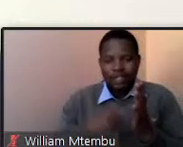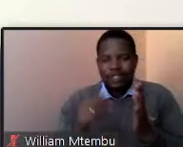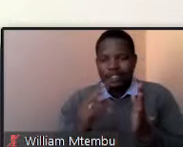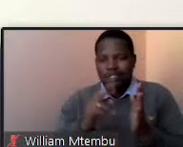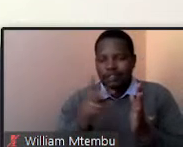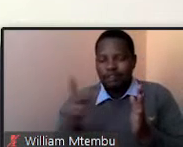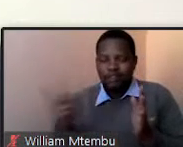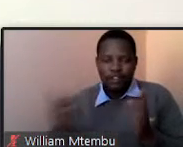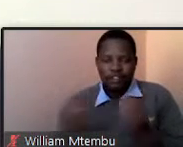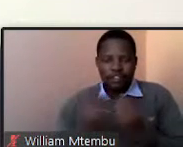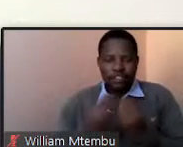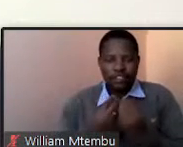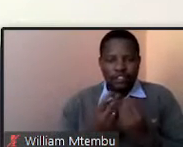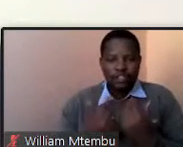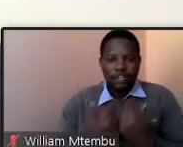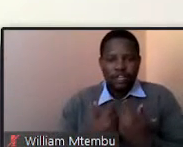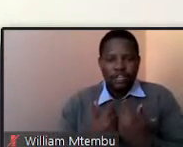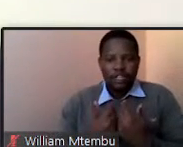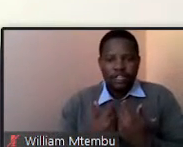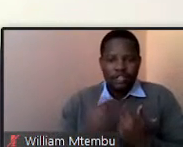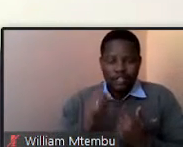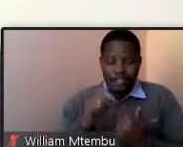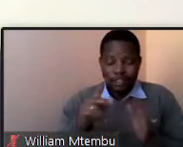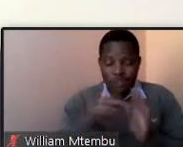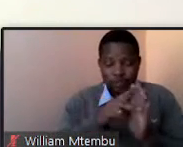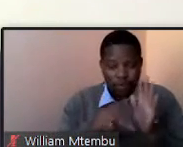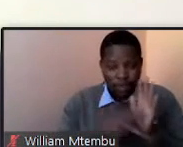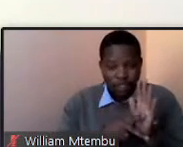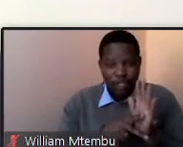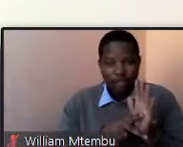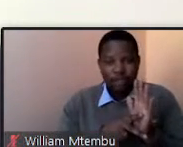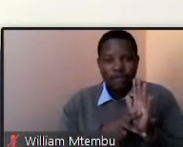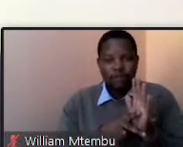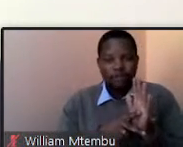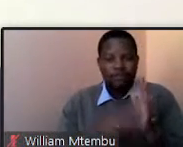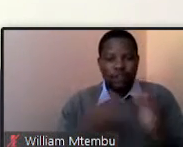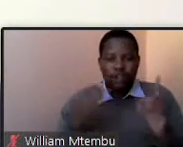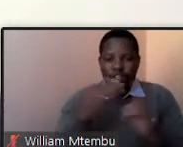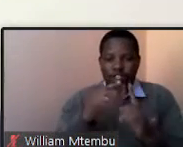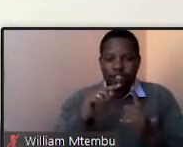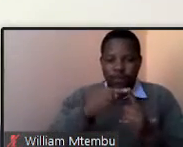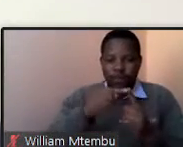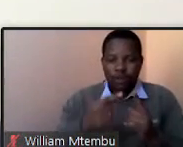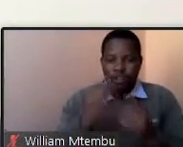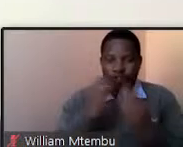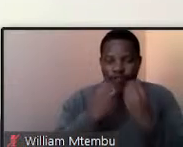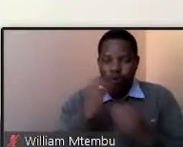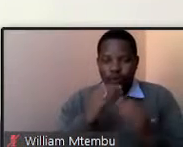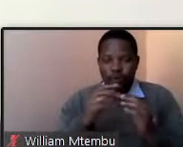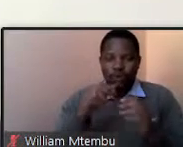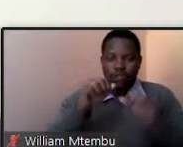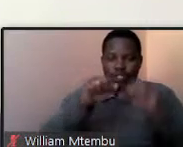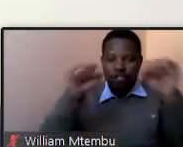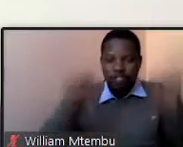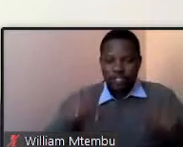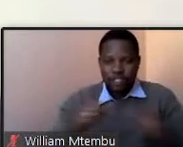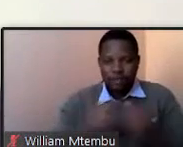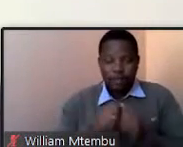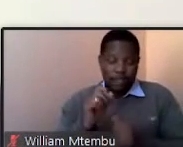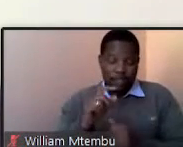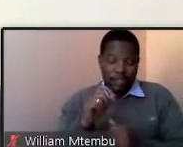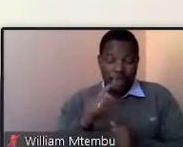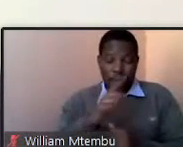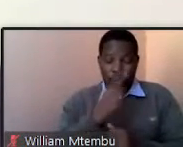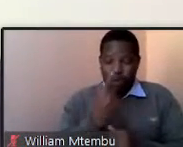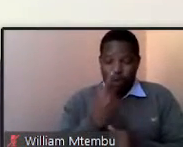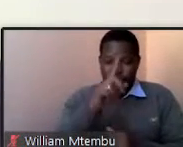security, and do these programs influence the food system? That was one of the questions that